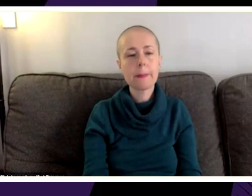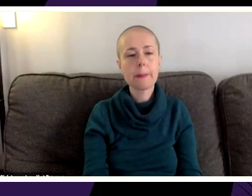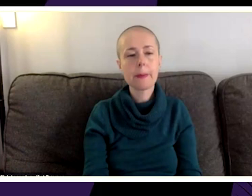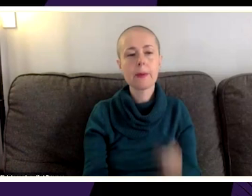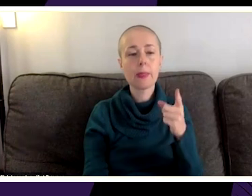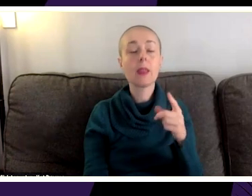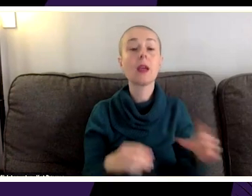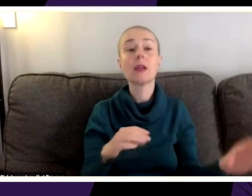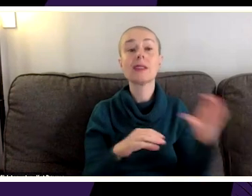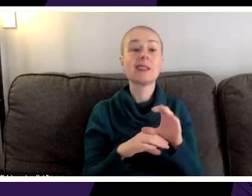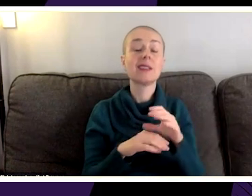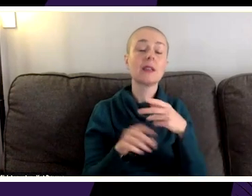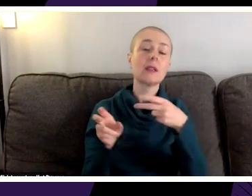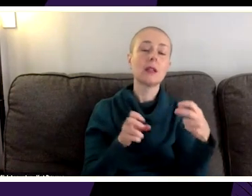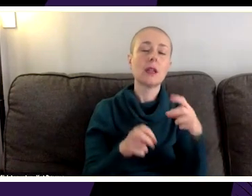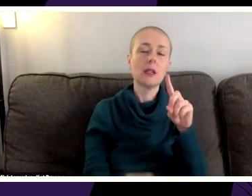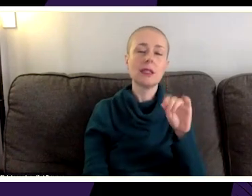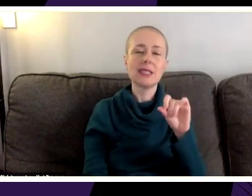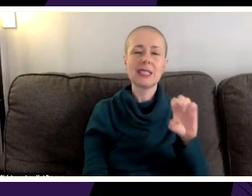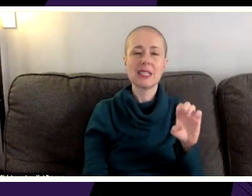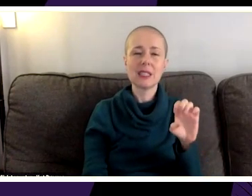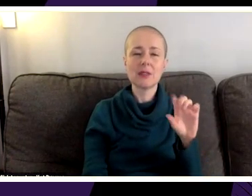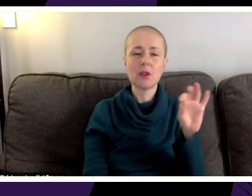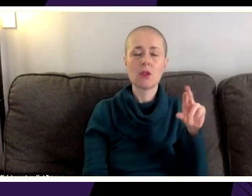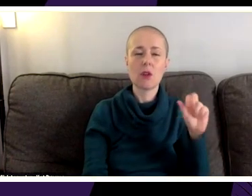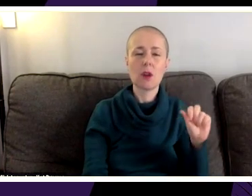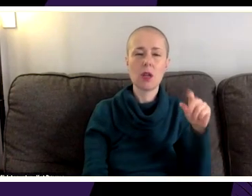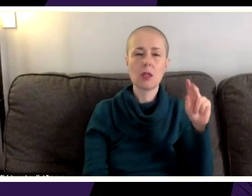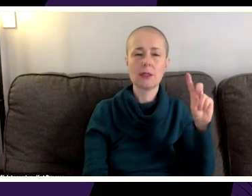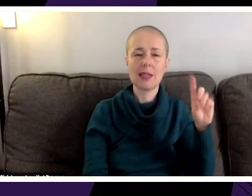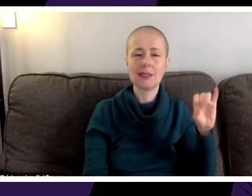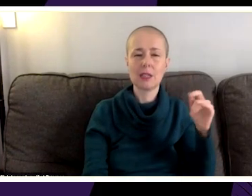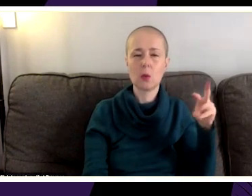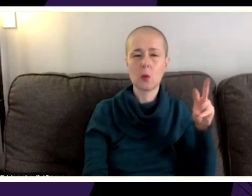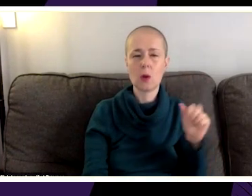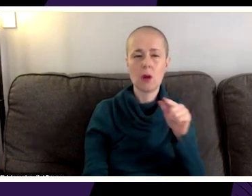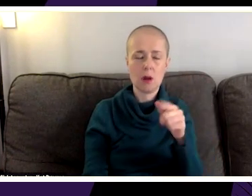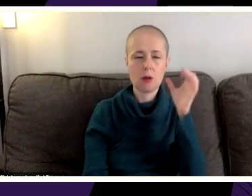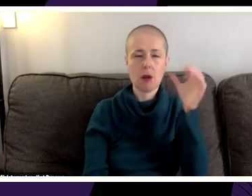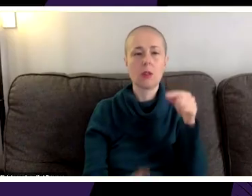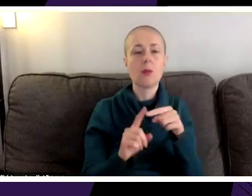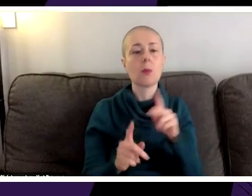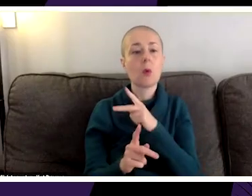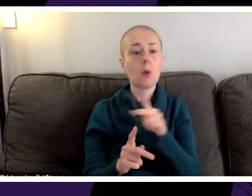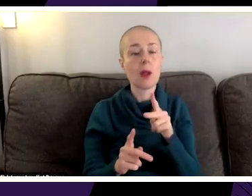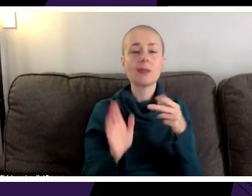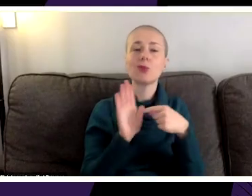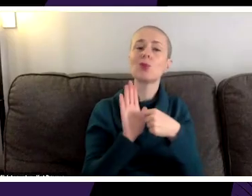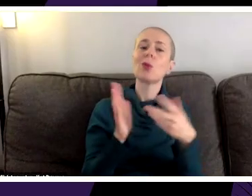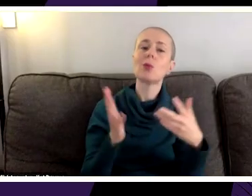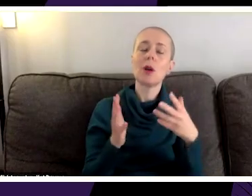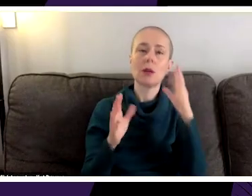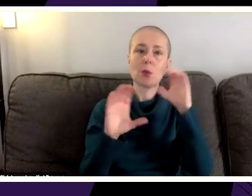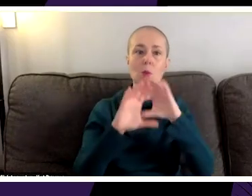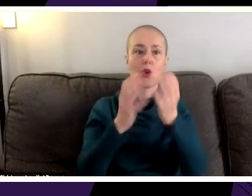Drawing on Denise Ferreira da Silva's concept of poetics, not to better the world as it is, but to imagine its end